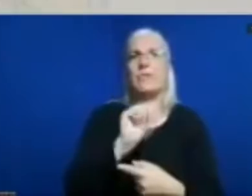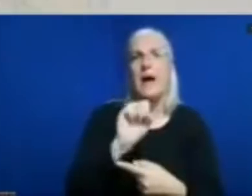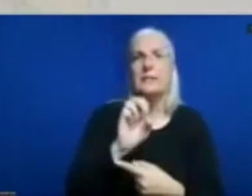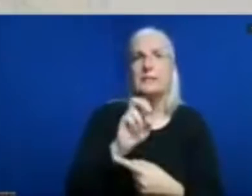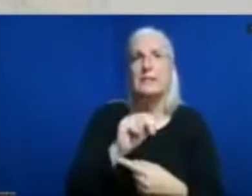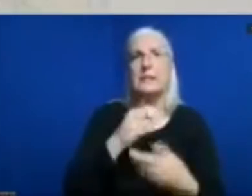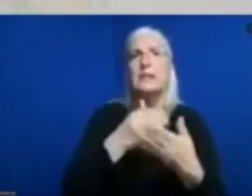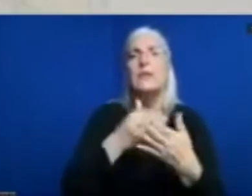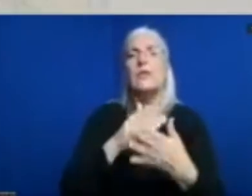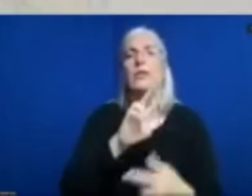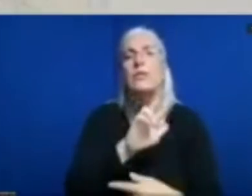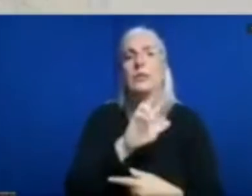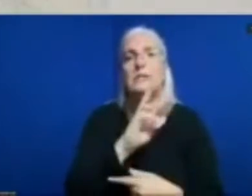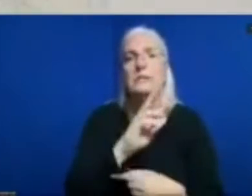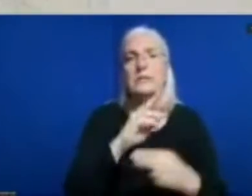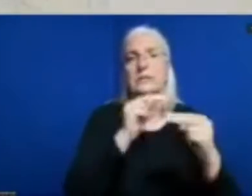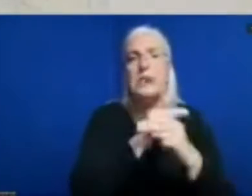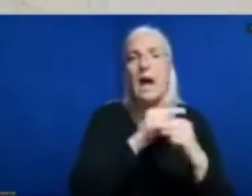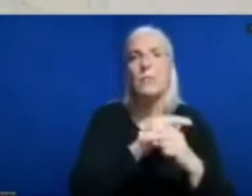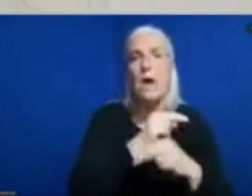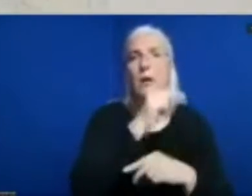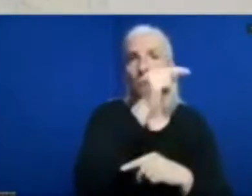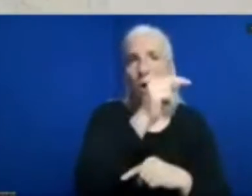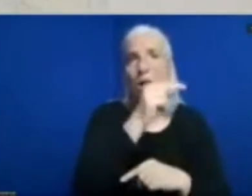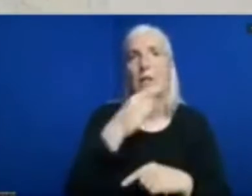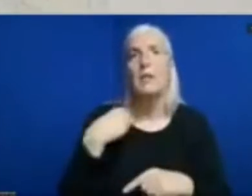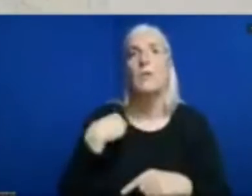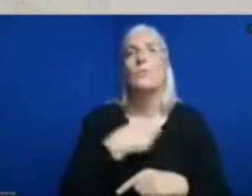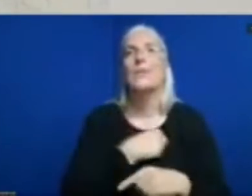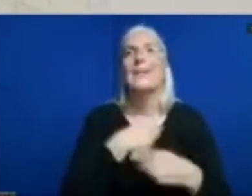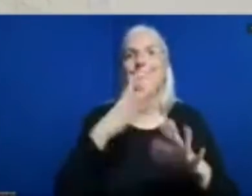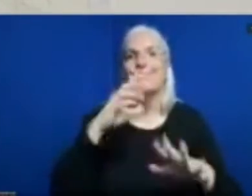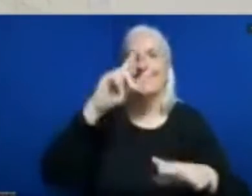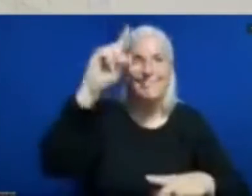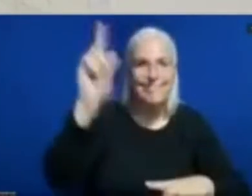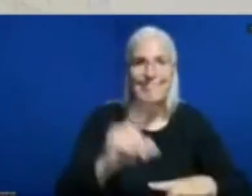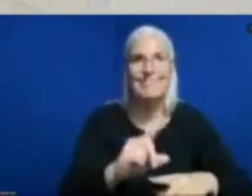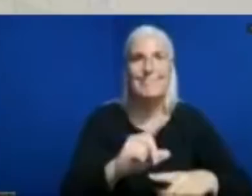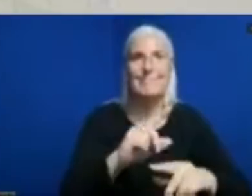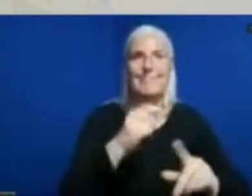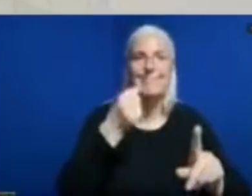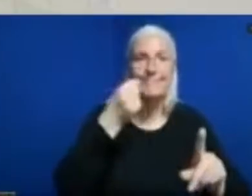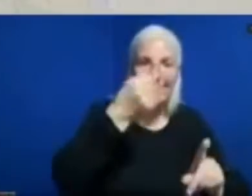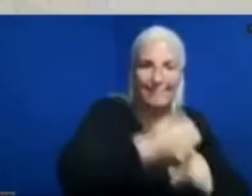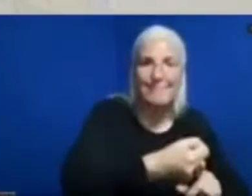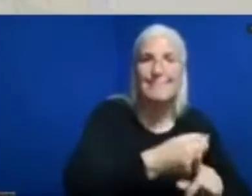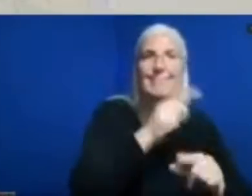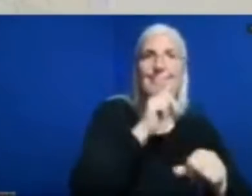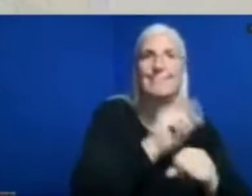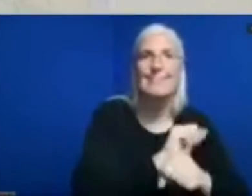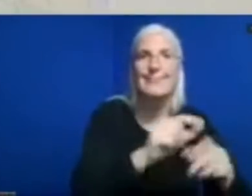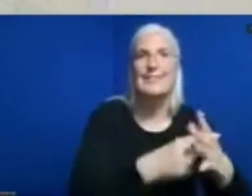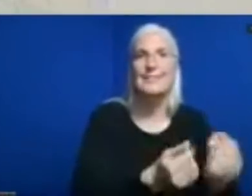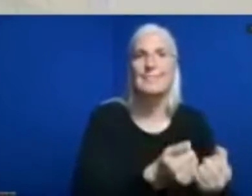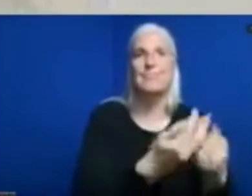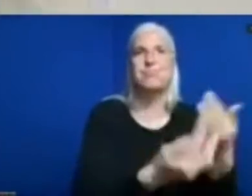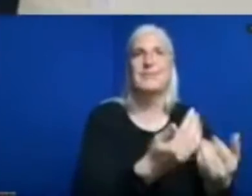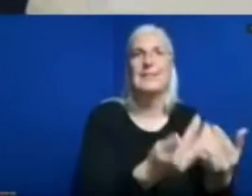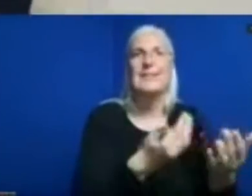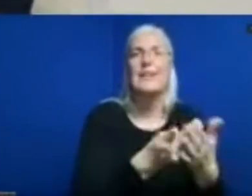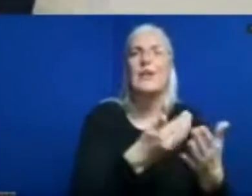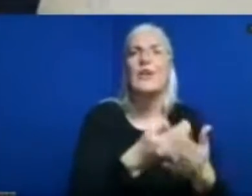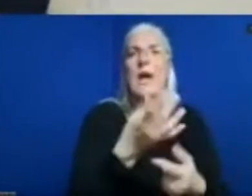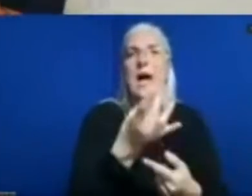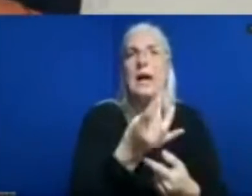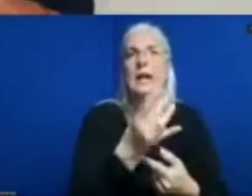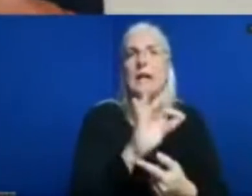along 89 to 36 corridor, and then Morgan Camp. That area has